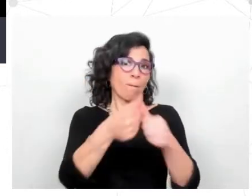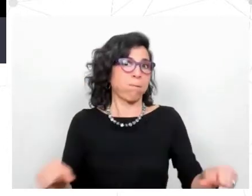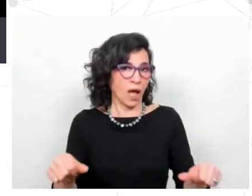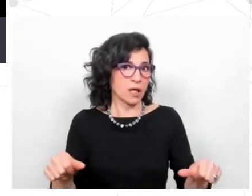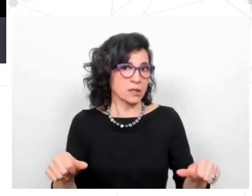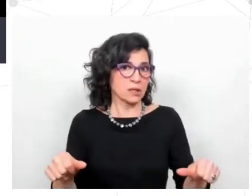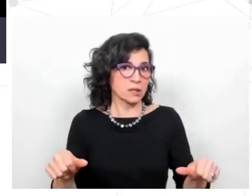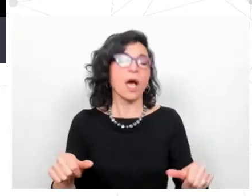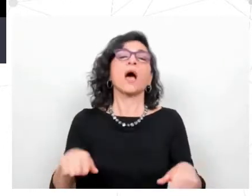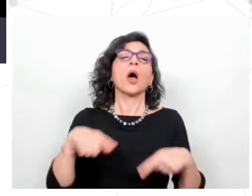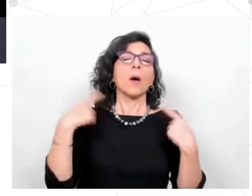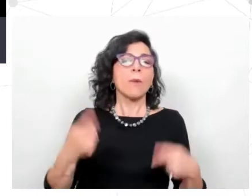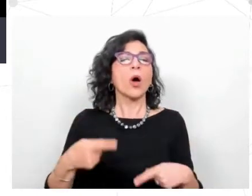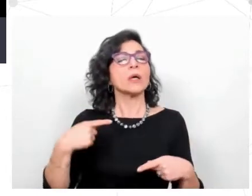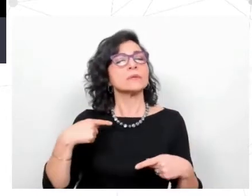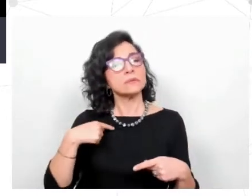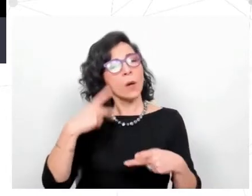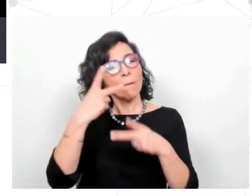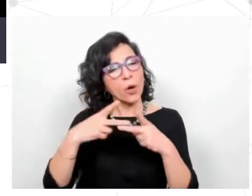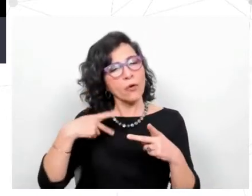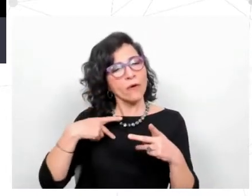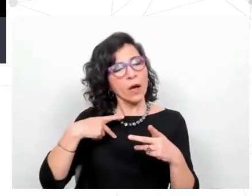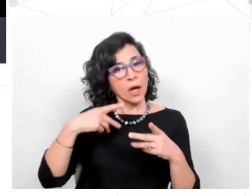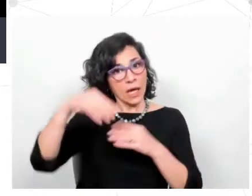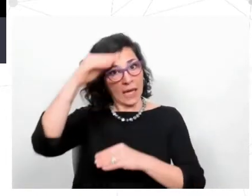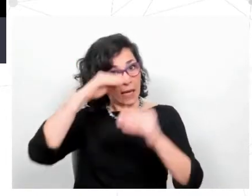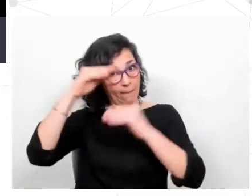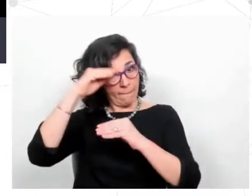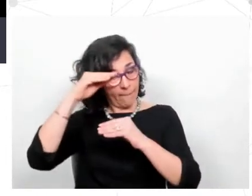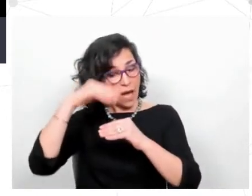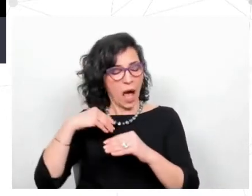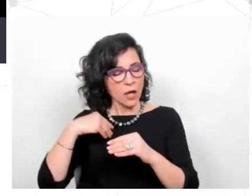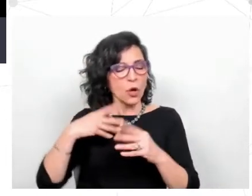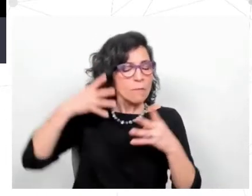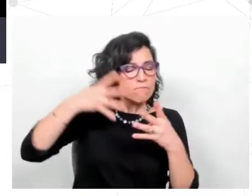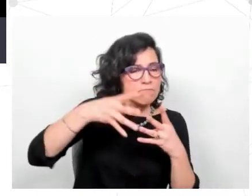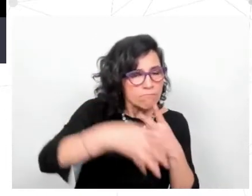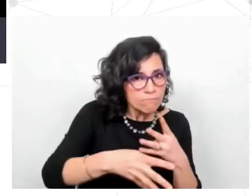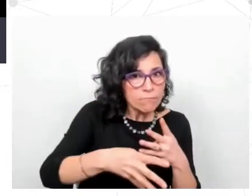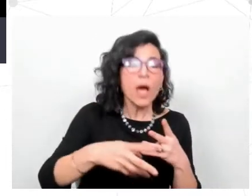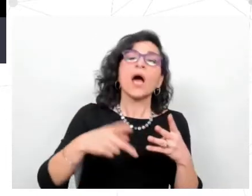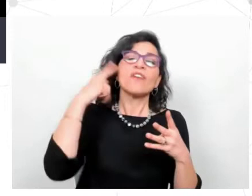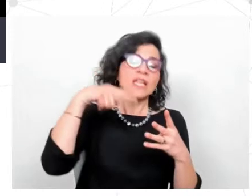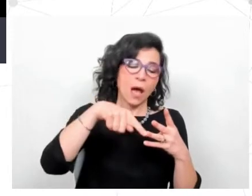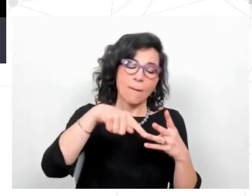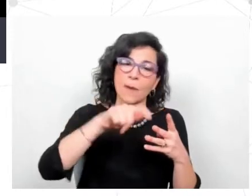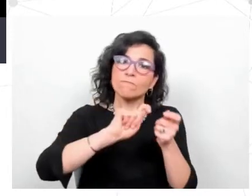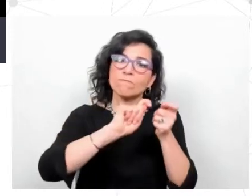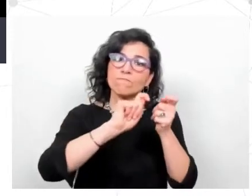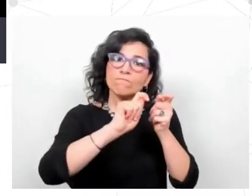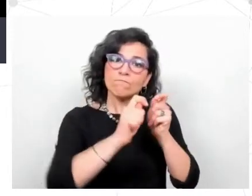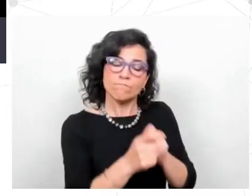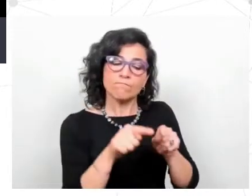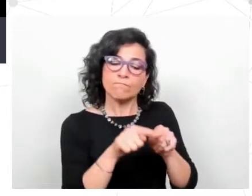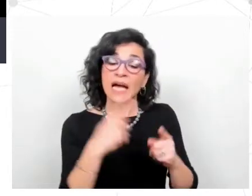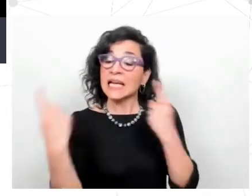it off the screen, you hear it in 3D sound all around you. And this helps you have a richer awareness of your surroundings.